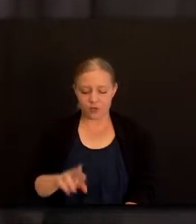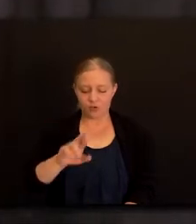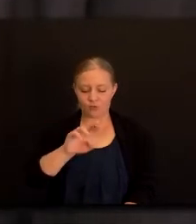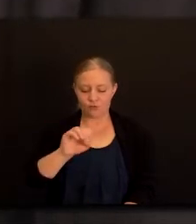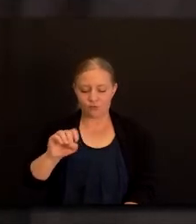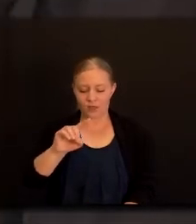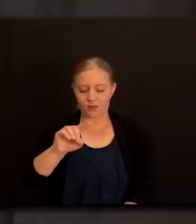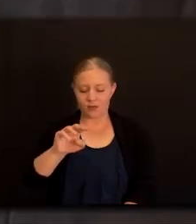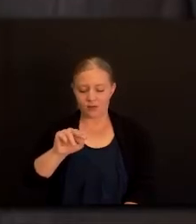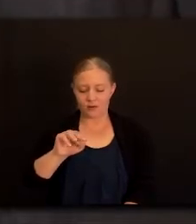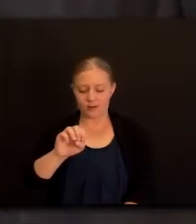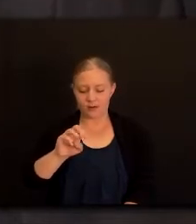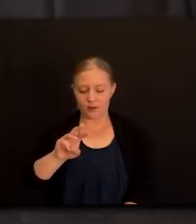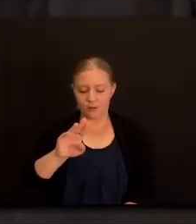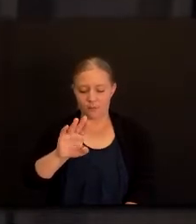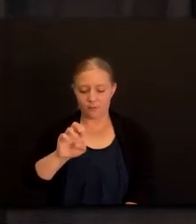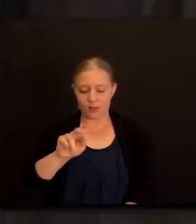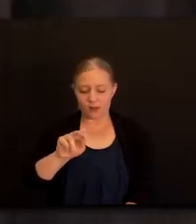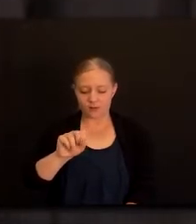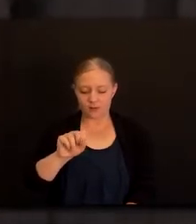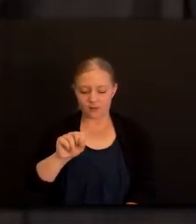Reed Caden Newbanks.